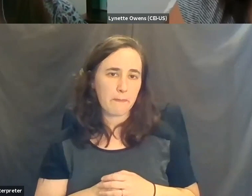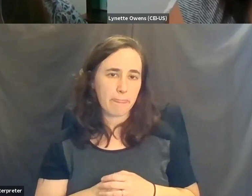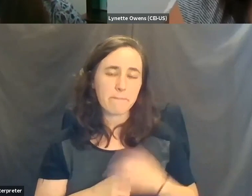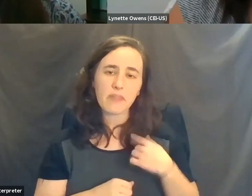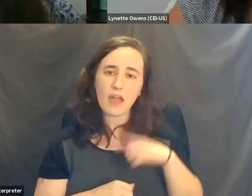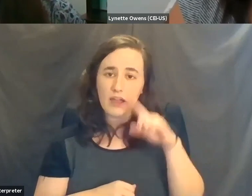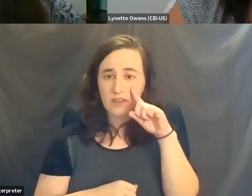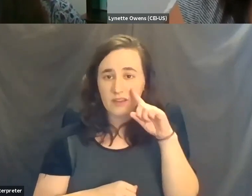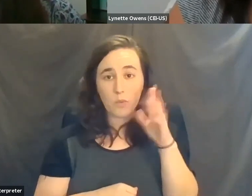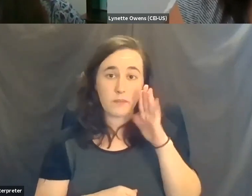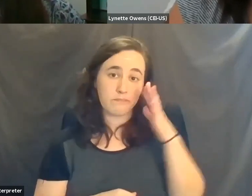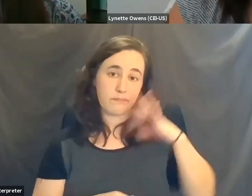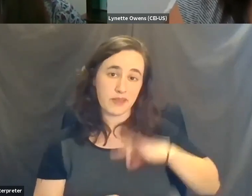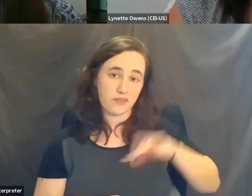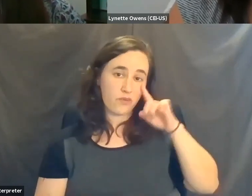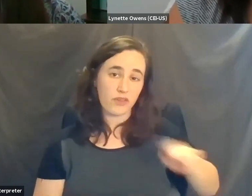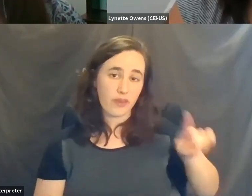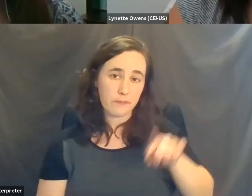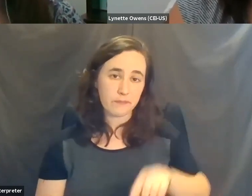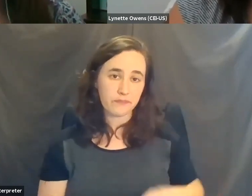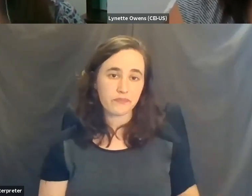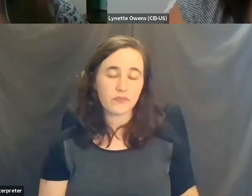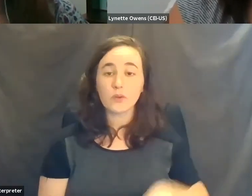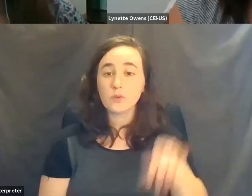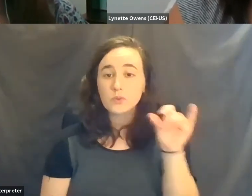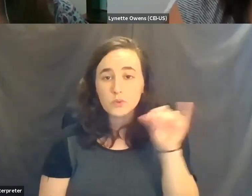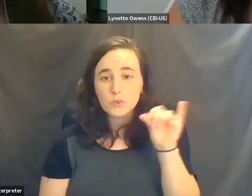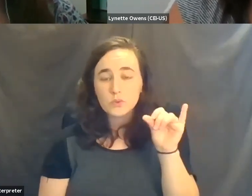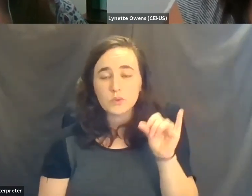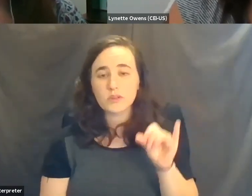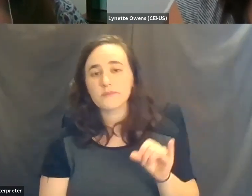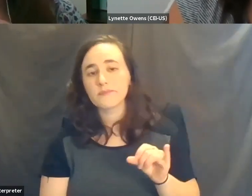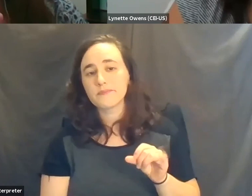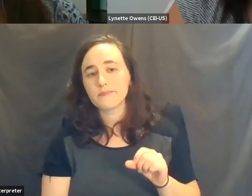better. I also think that